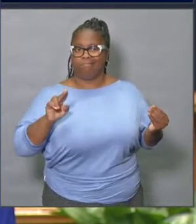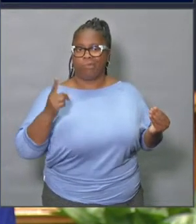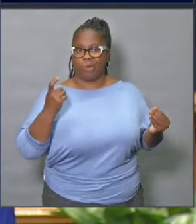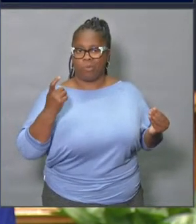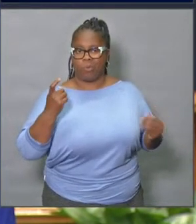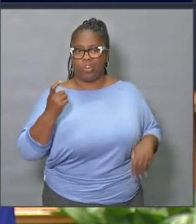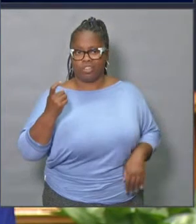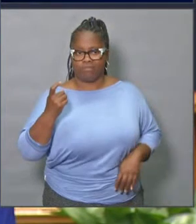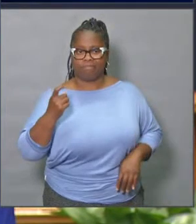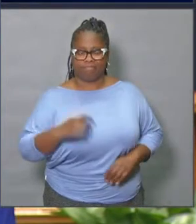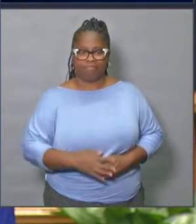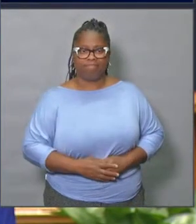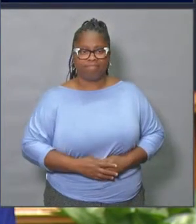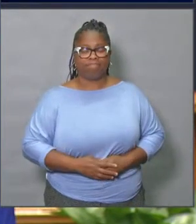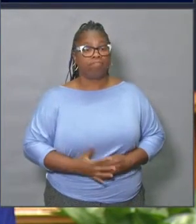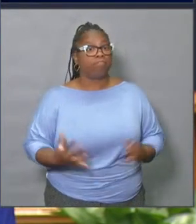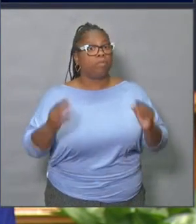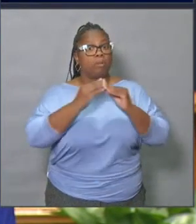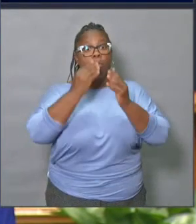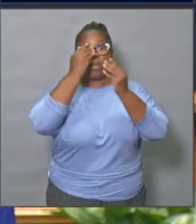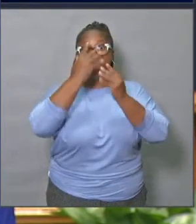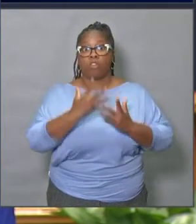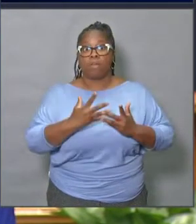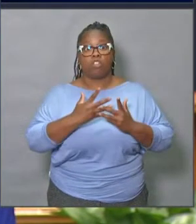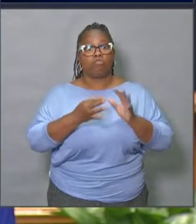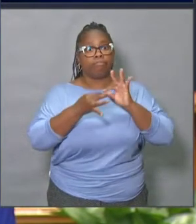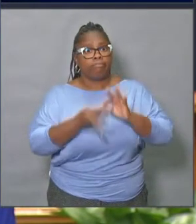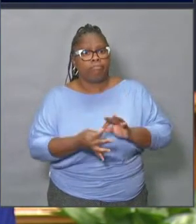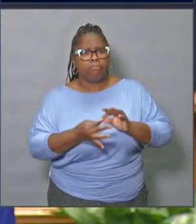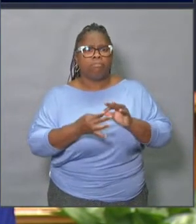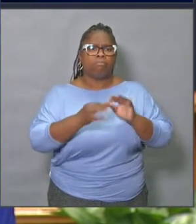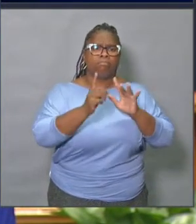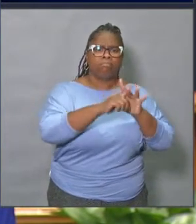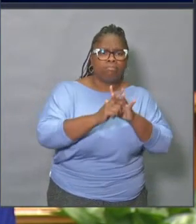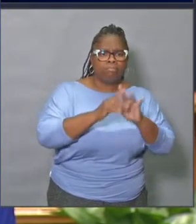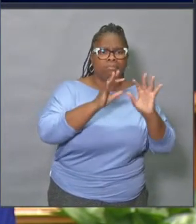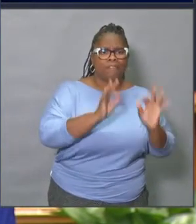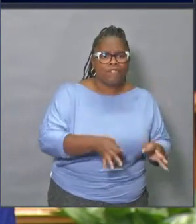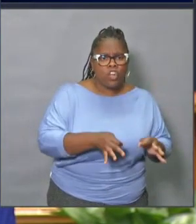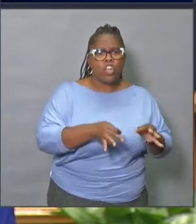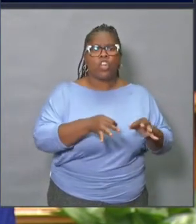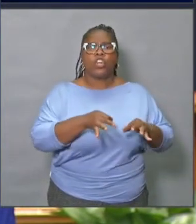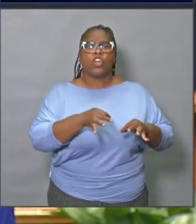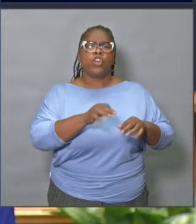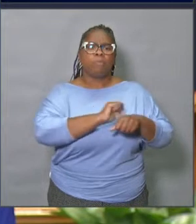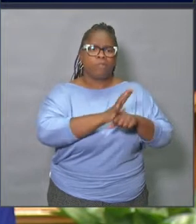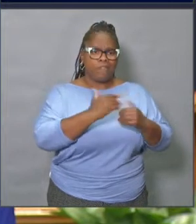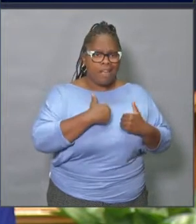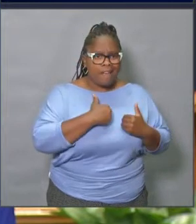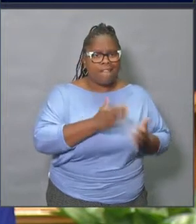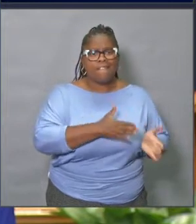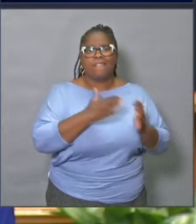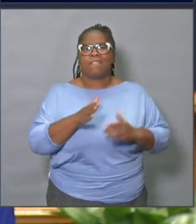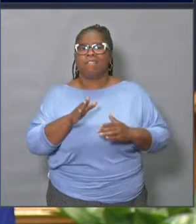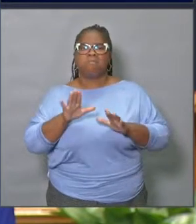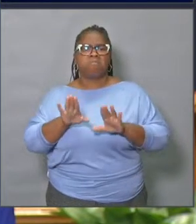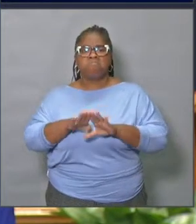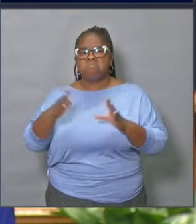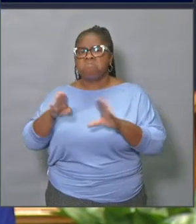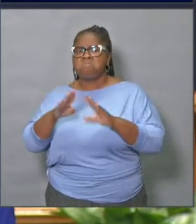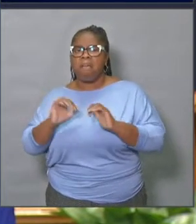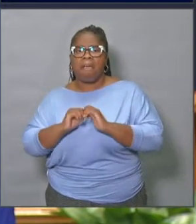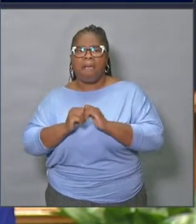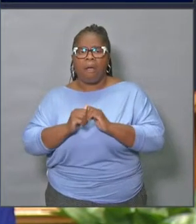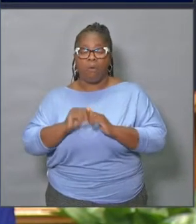positive. You can always find information on our confirmed cases in these facilities, as well as our recovery dashboard on